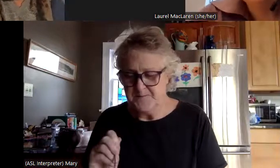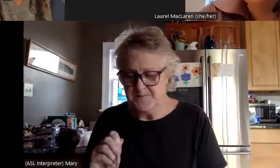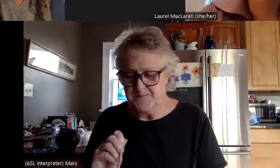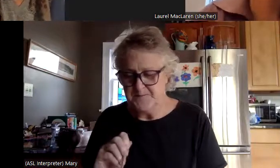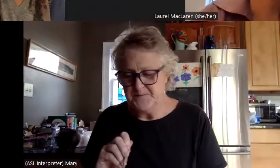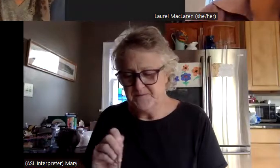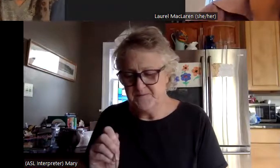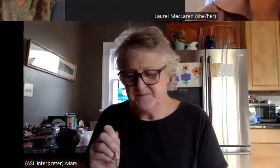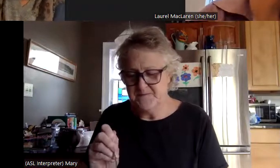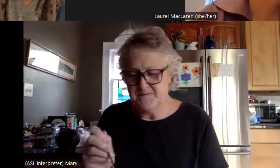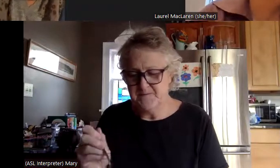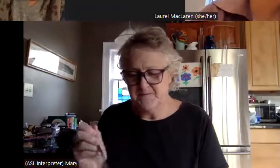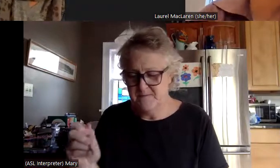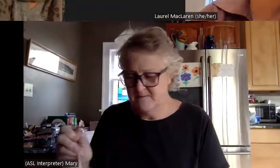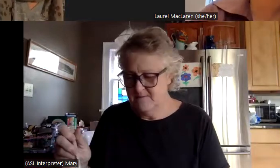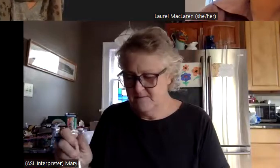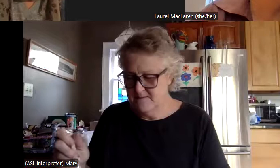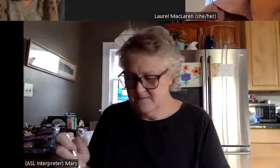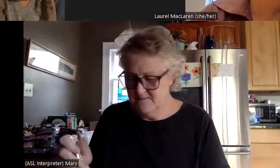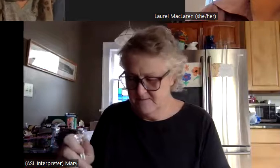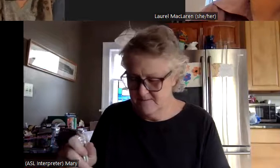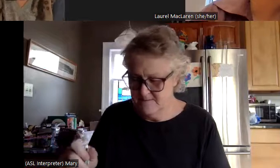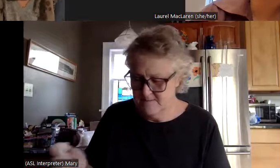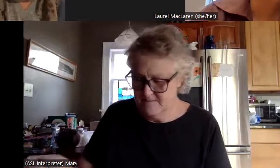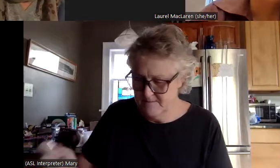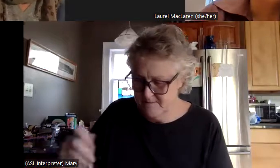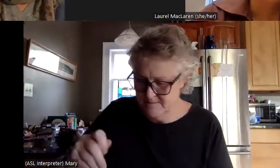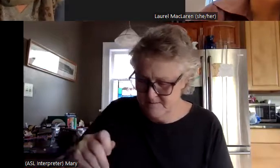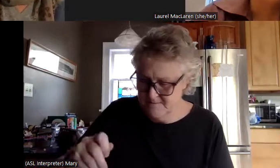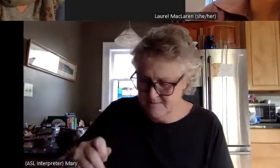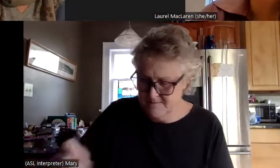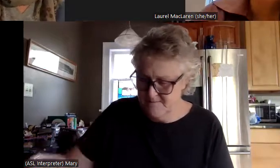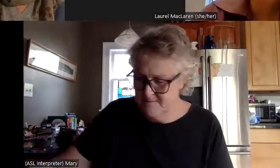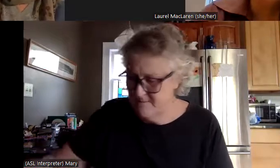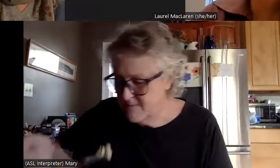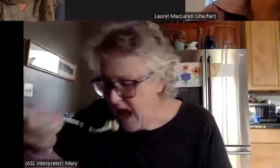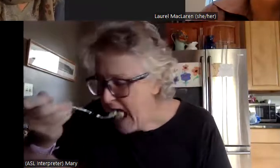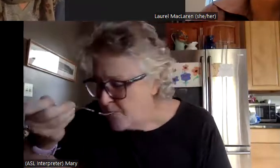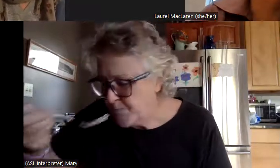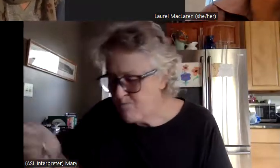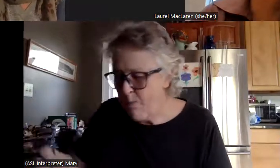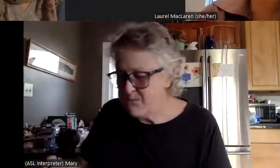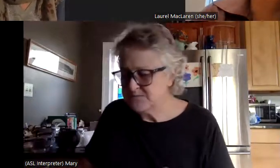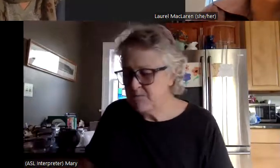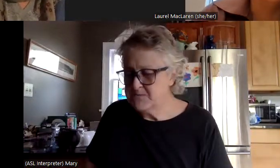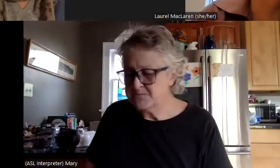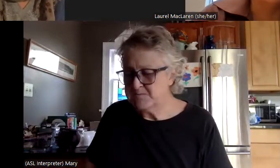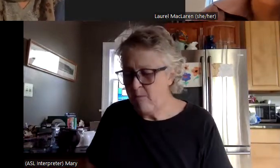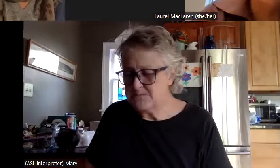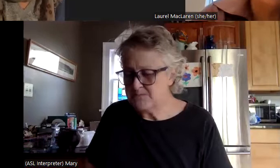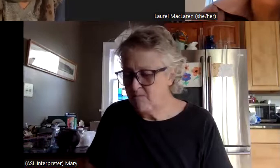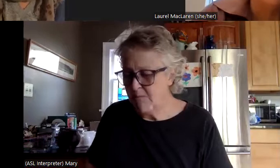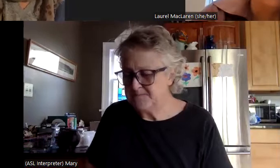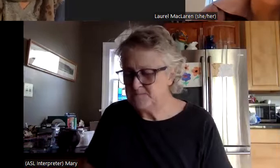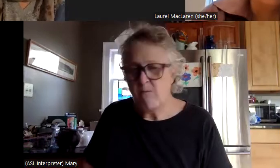biking. Ooh, that would be good too. Cycling is Uh, also very good. Yeah. How many Still prefer miles does a ponies. pony walk in a